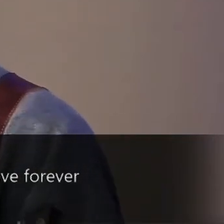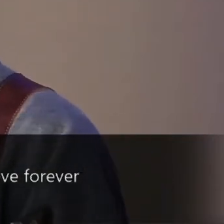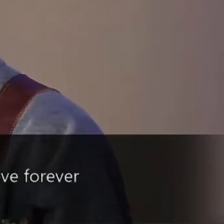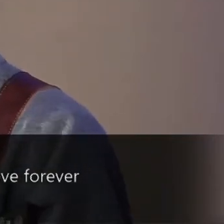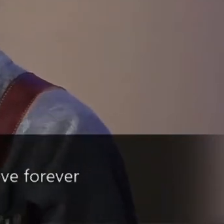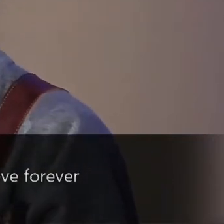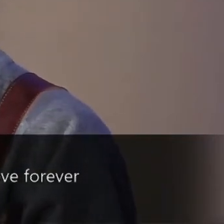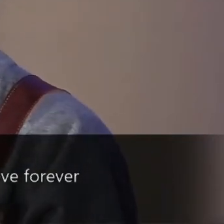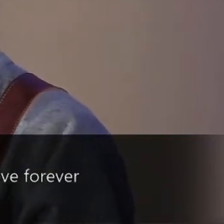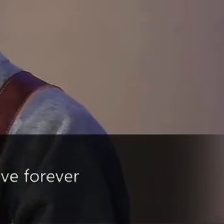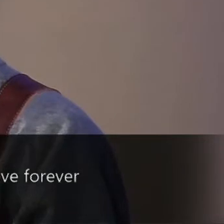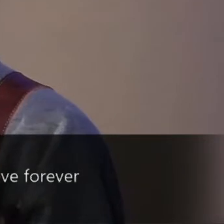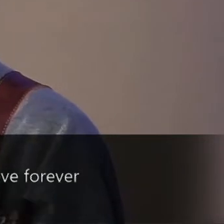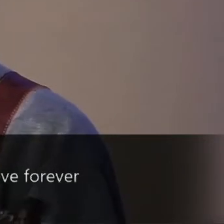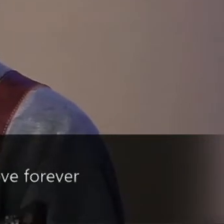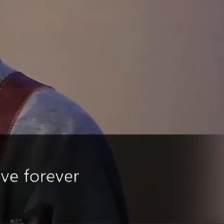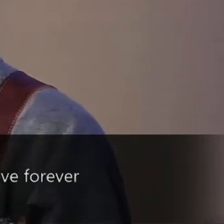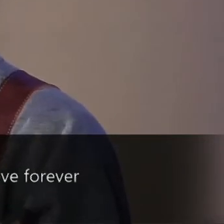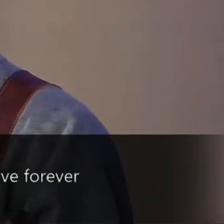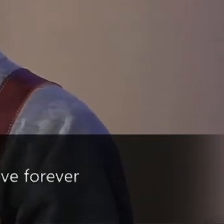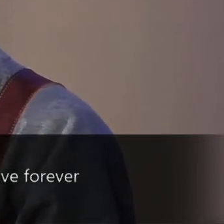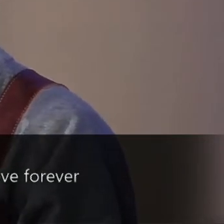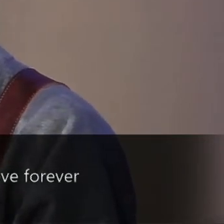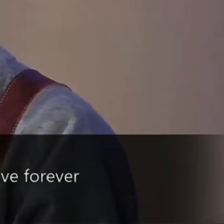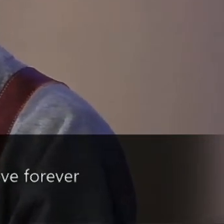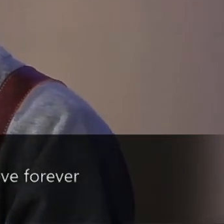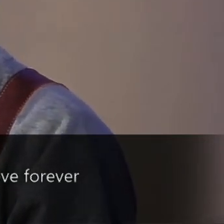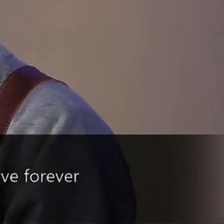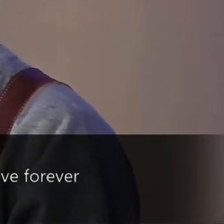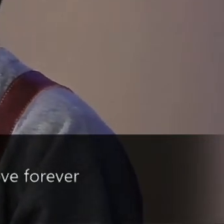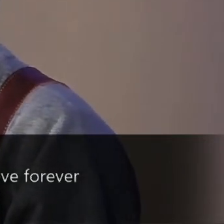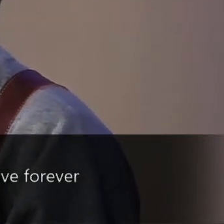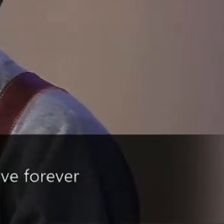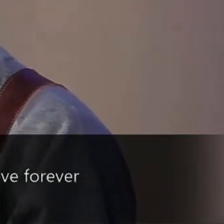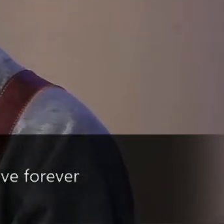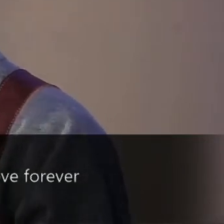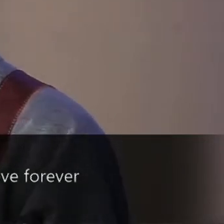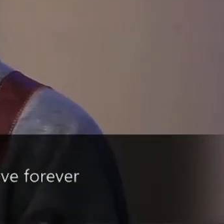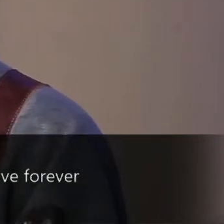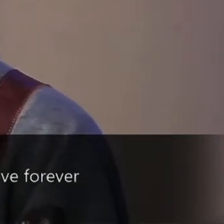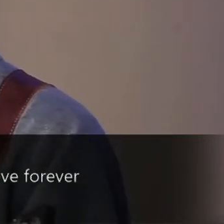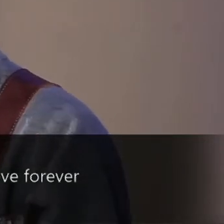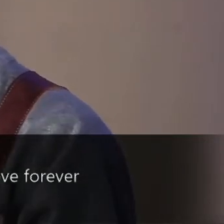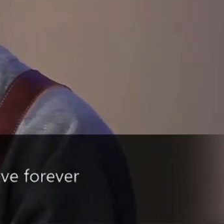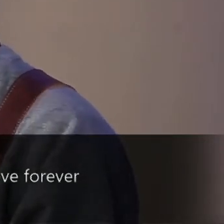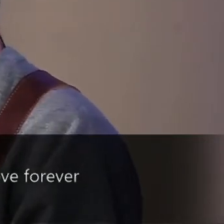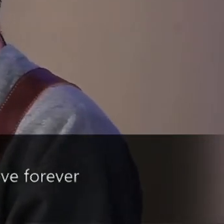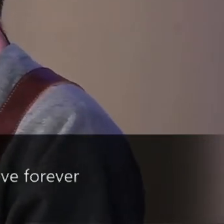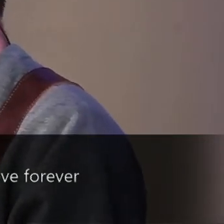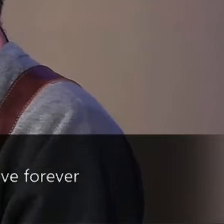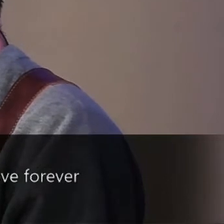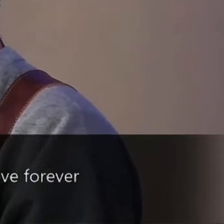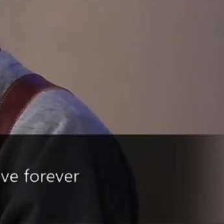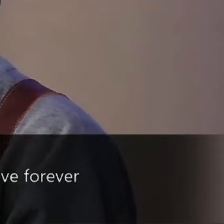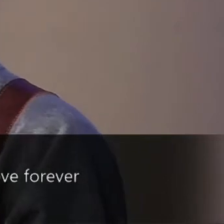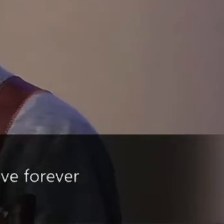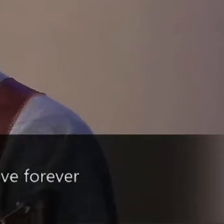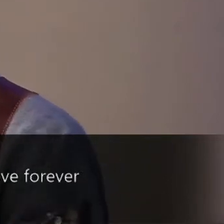your love forever. I could sing of your